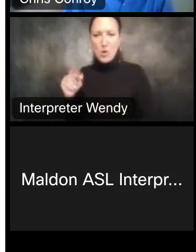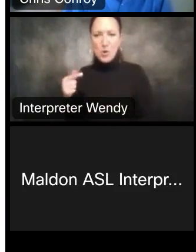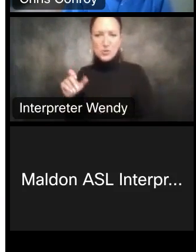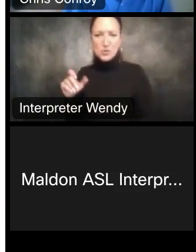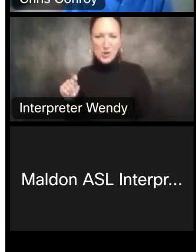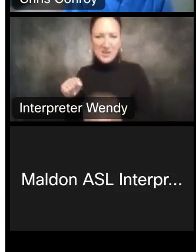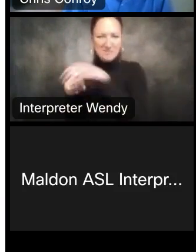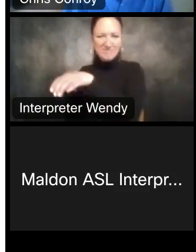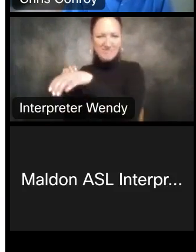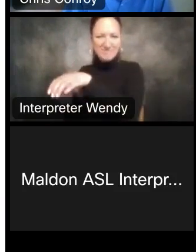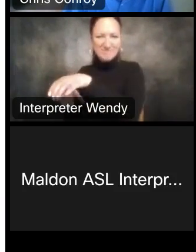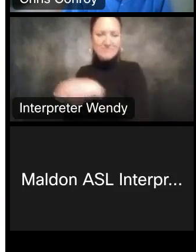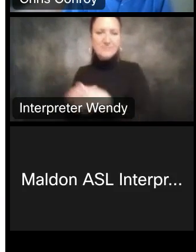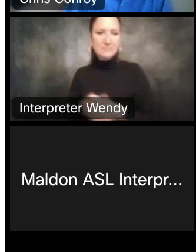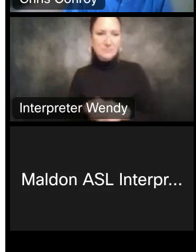to the next slide.